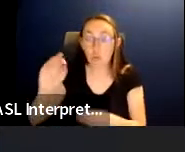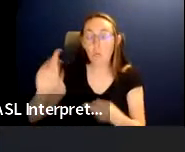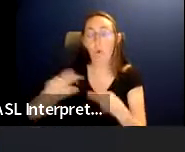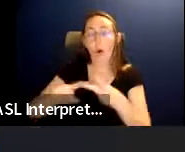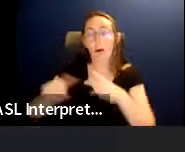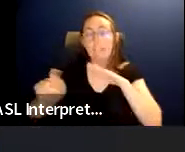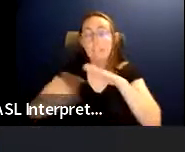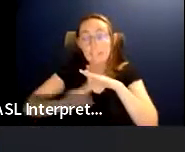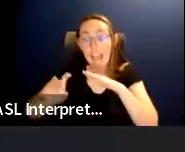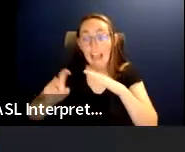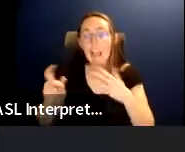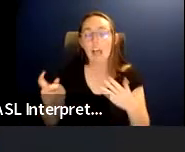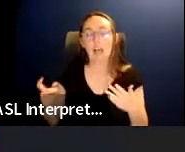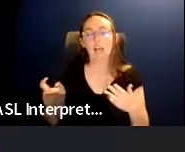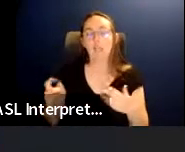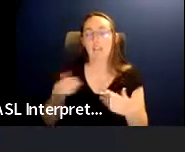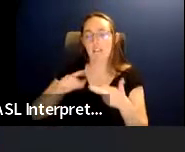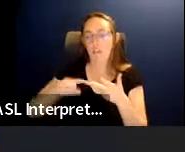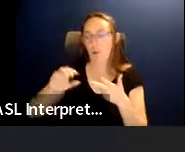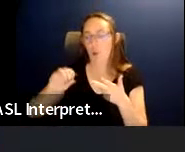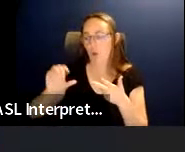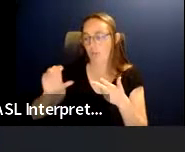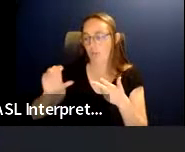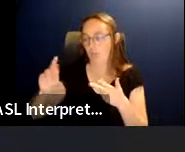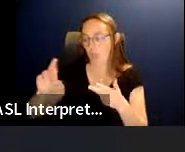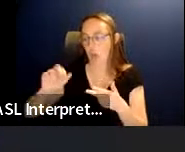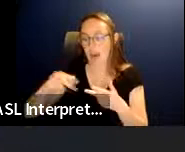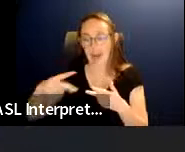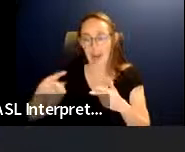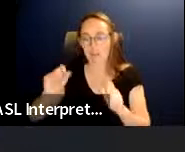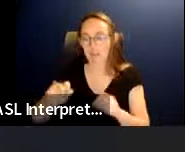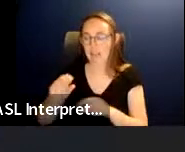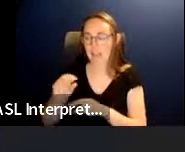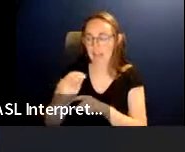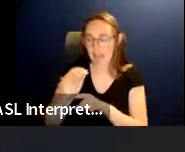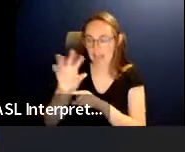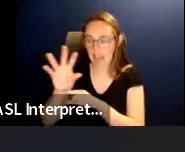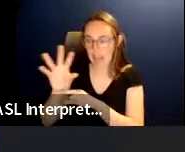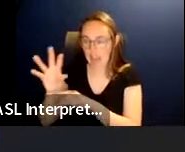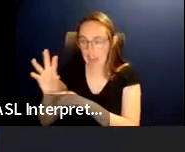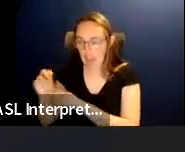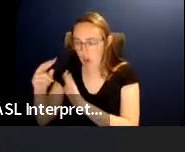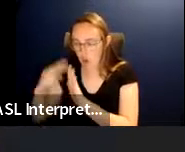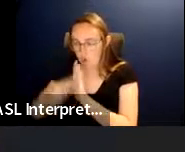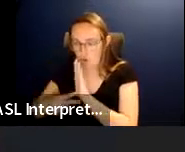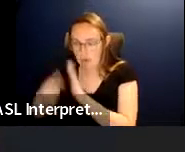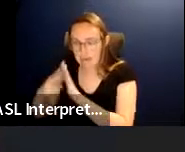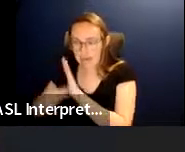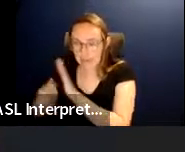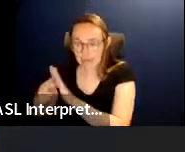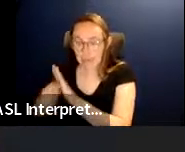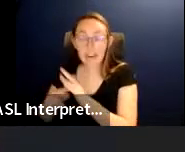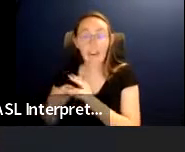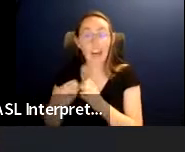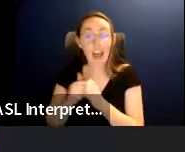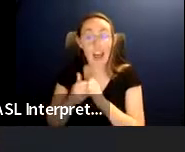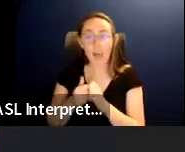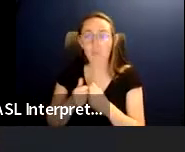and read. You can have the OCR apps that will scan and read your document just by offsetting